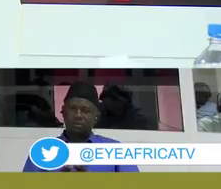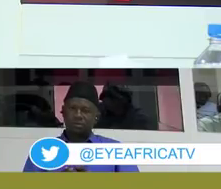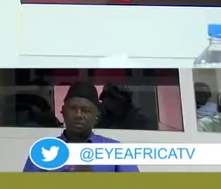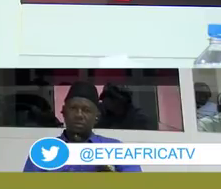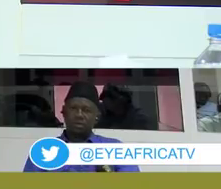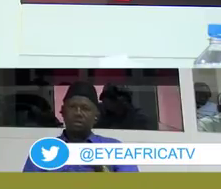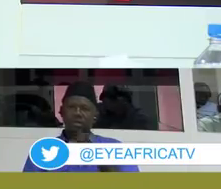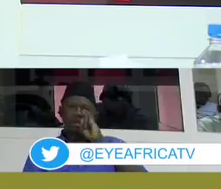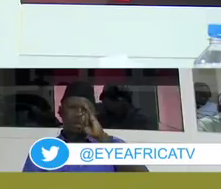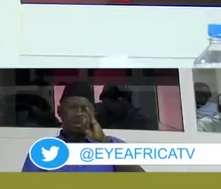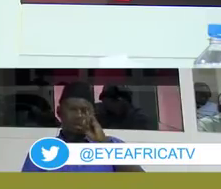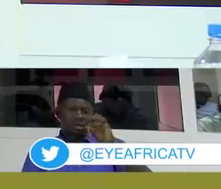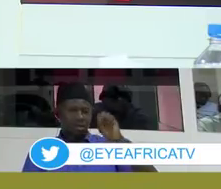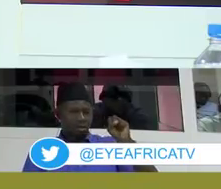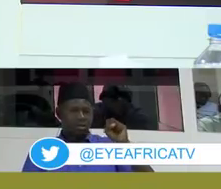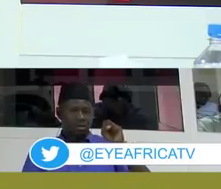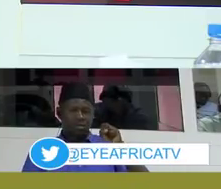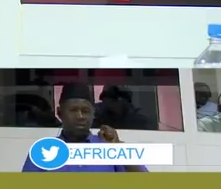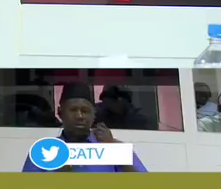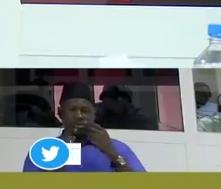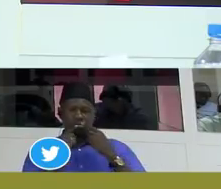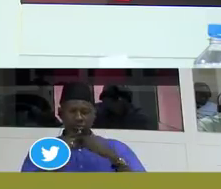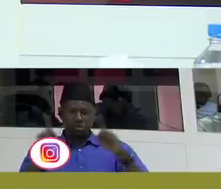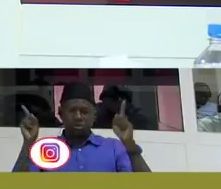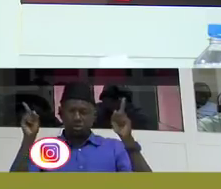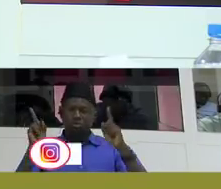proclamation was illegal.